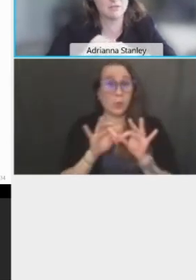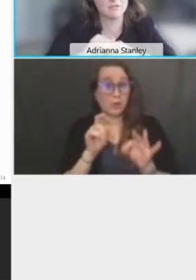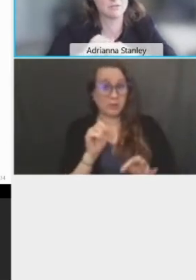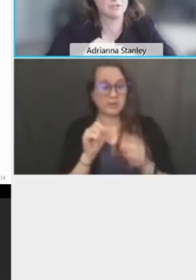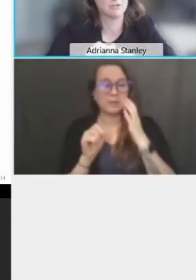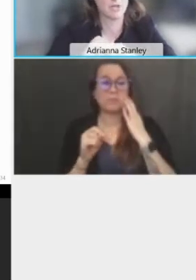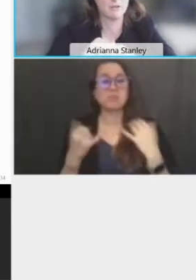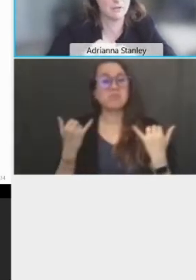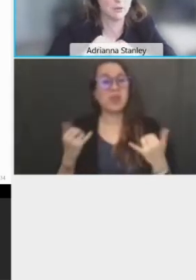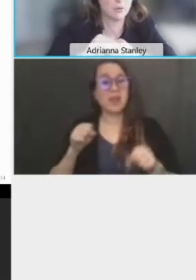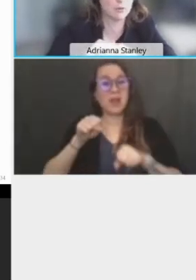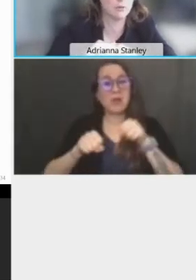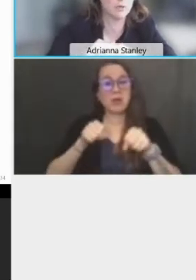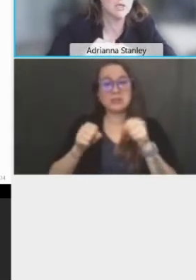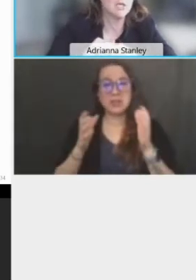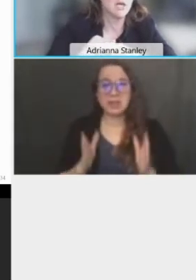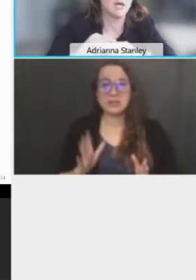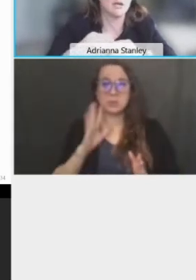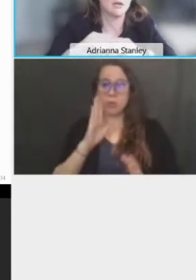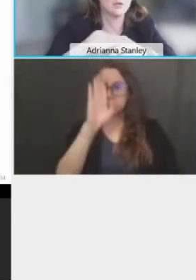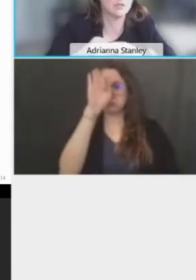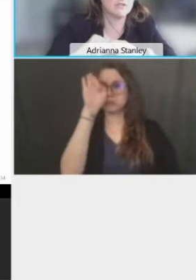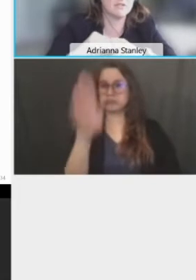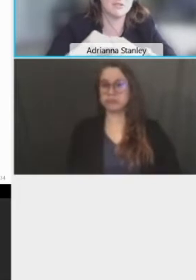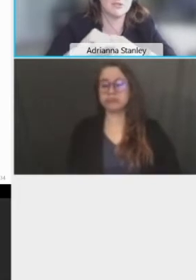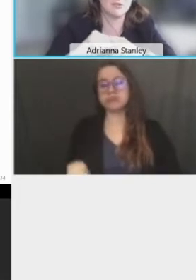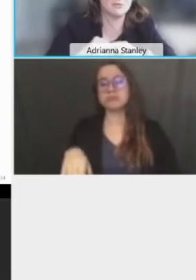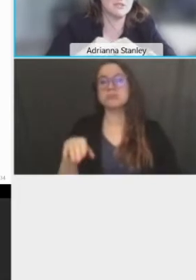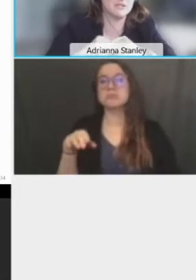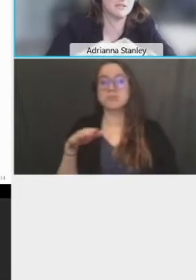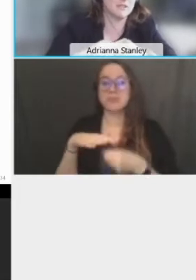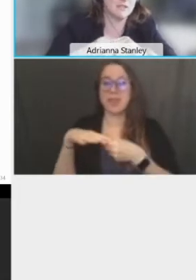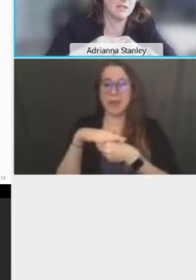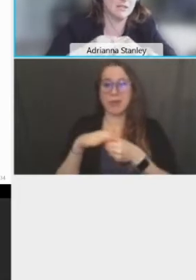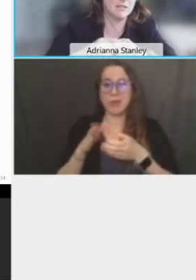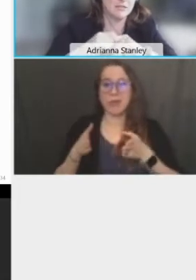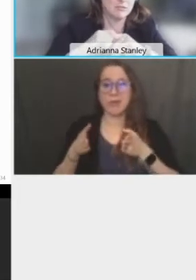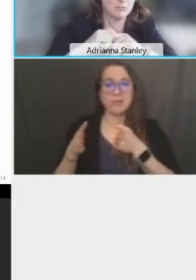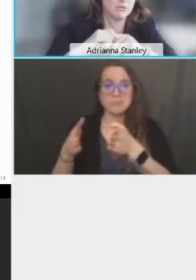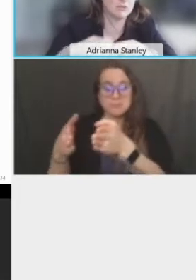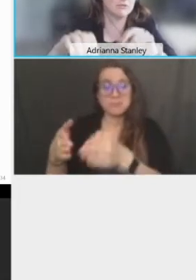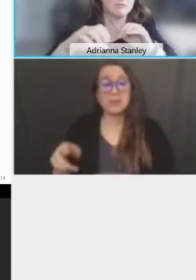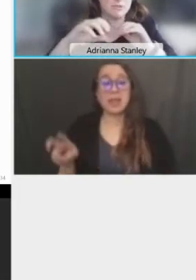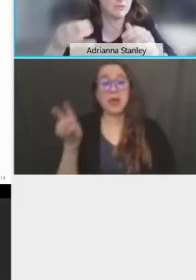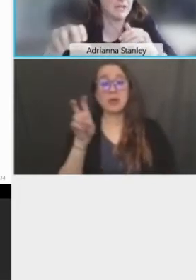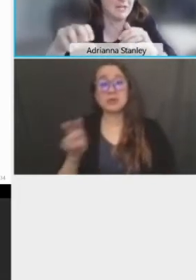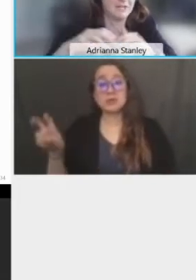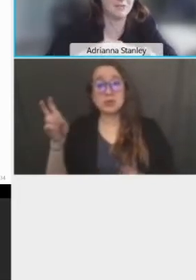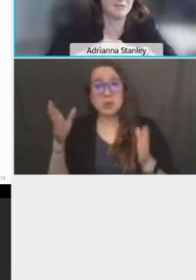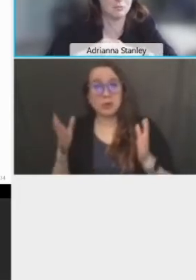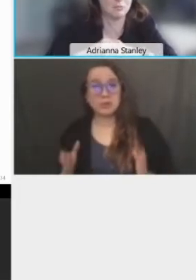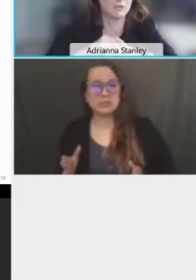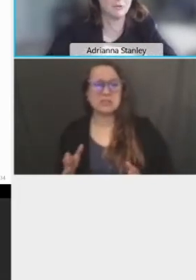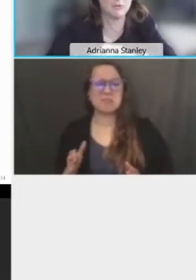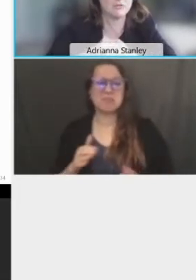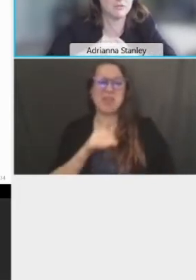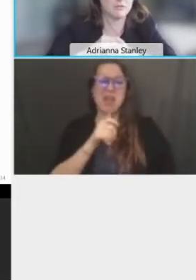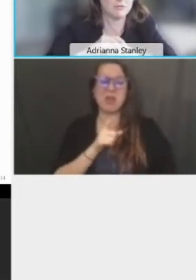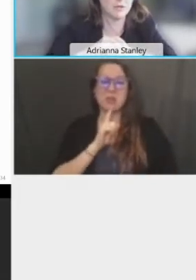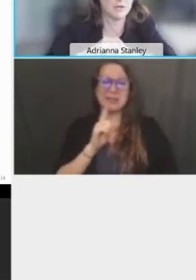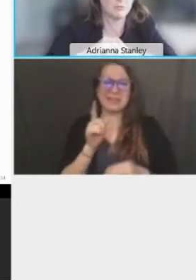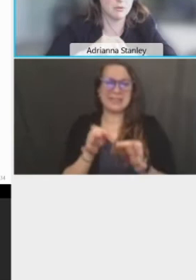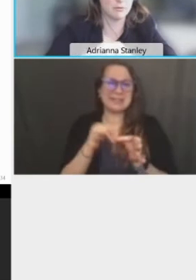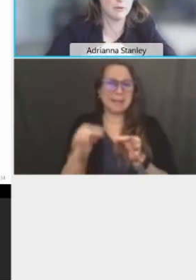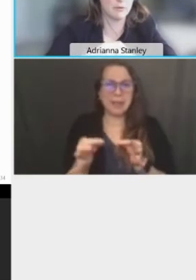are going to get a straighter shot down the corridor, and our tourists shouldn't be seeing any real delay in what they want to